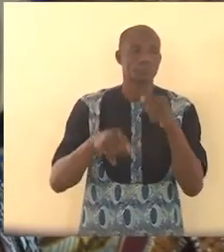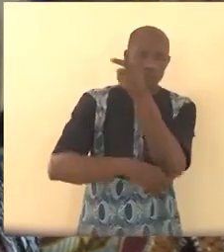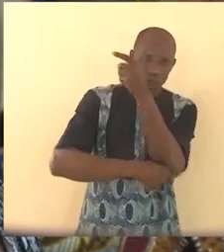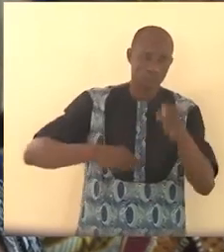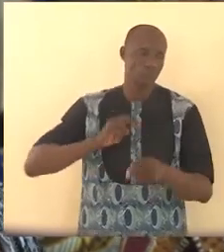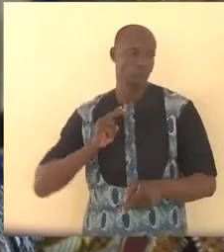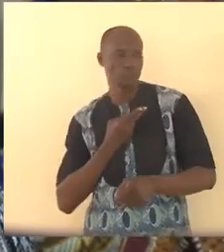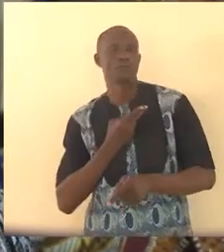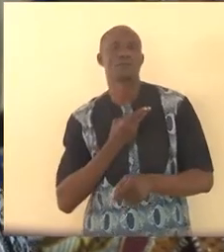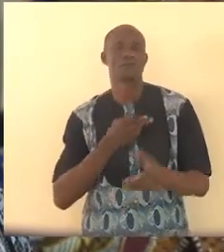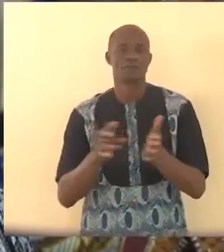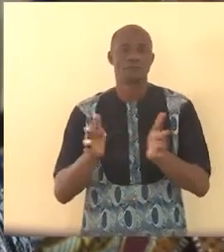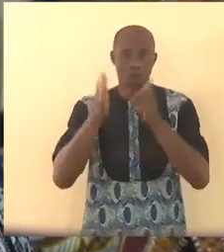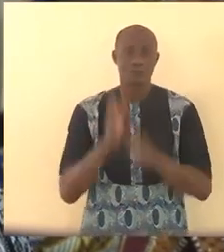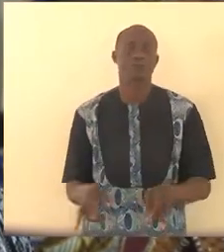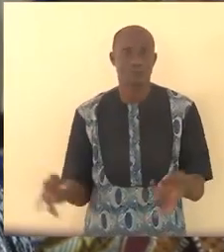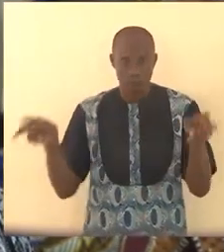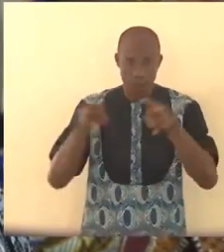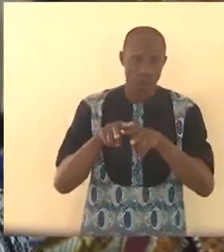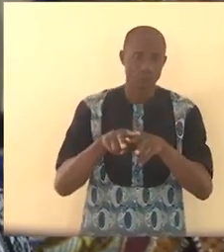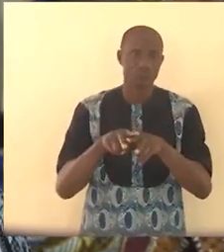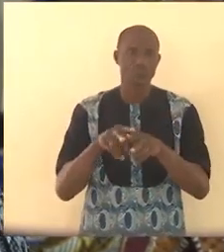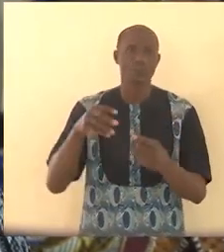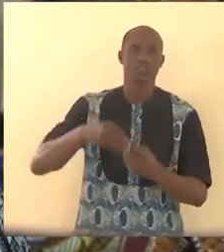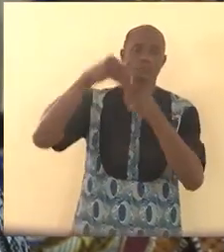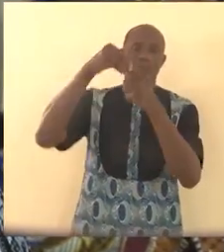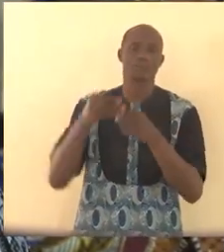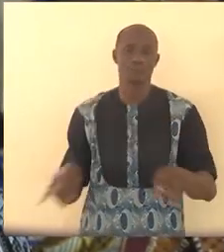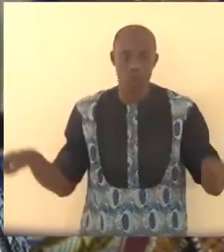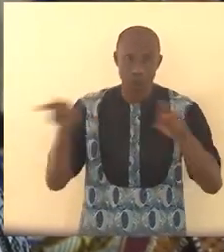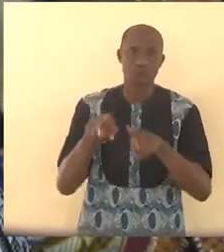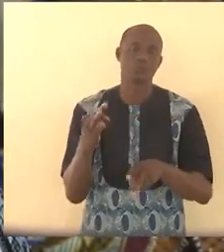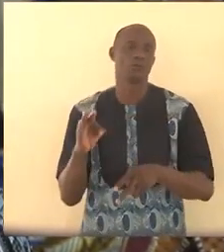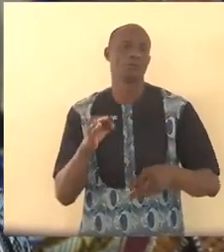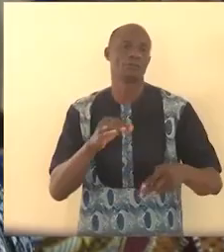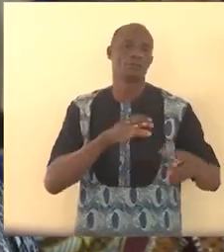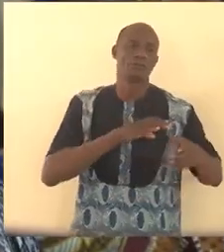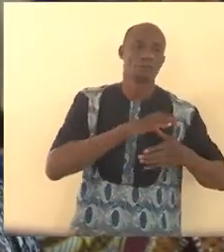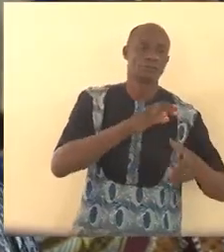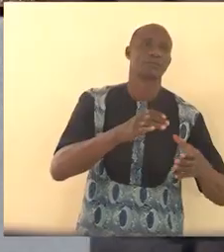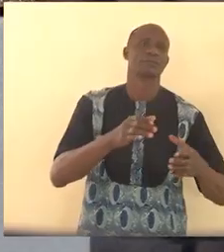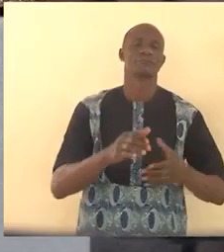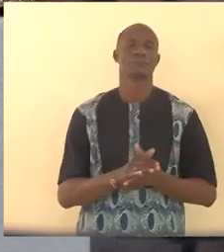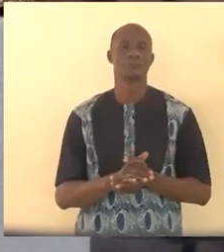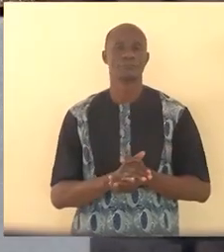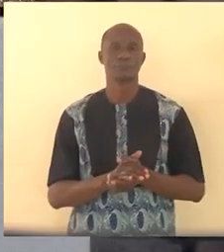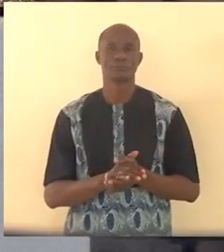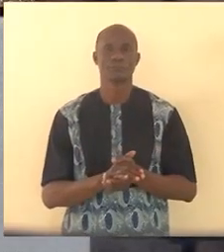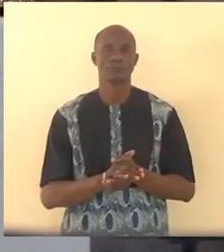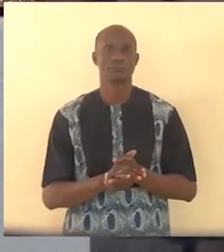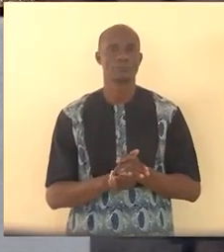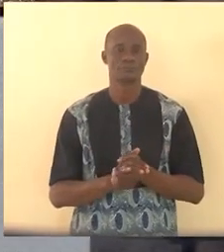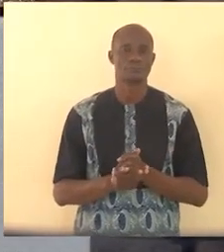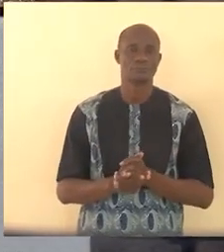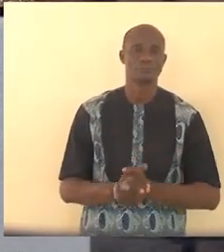our Christian virtues, especially the virtue of charity. So greed and avarice is idolatry because